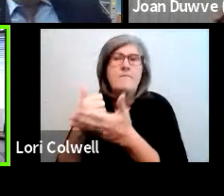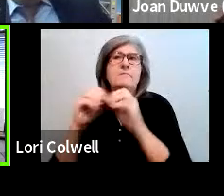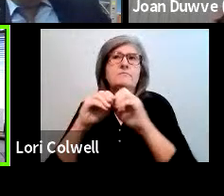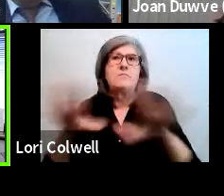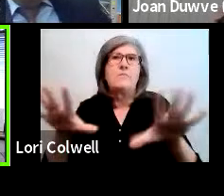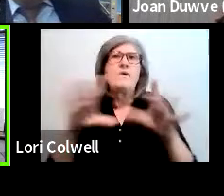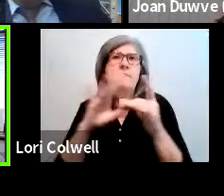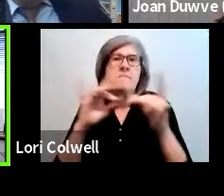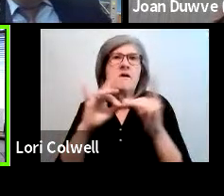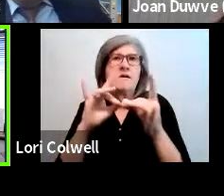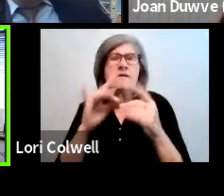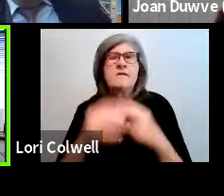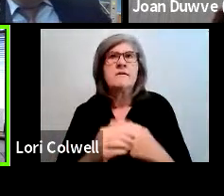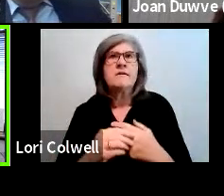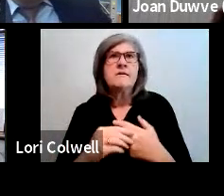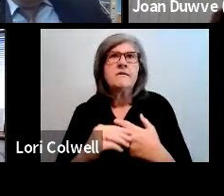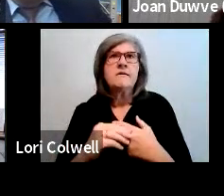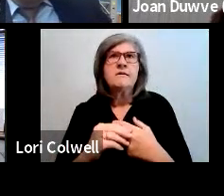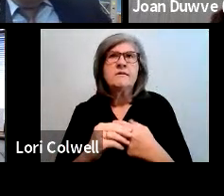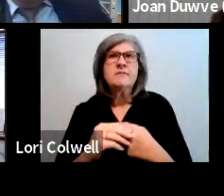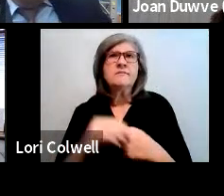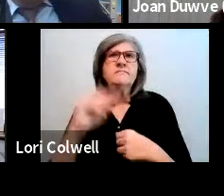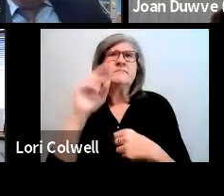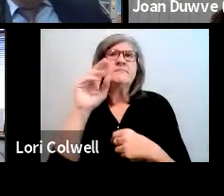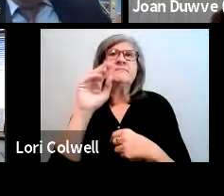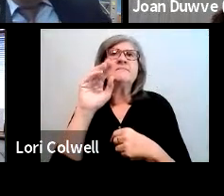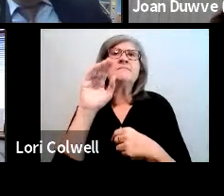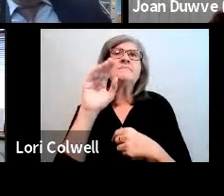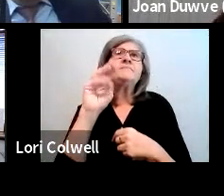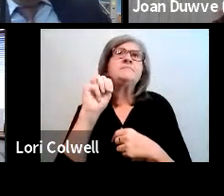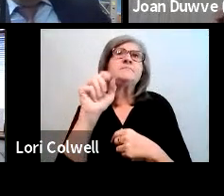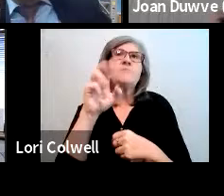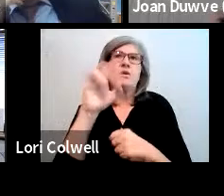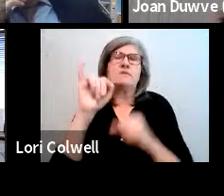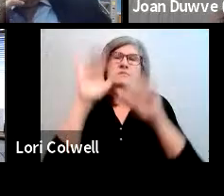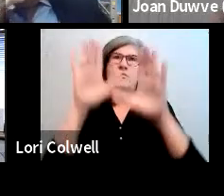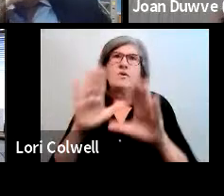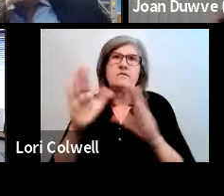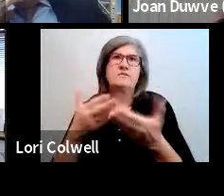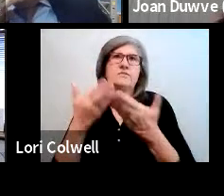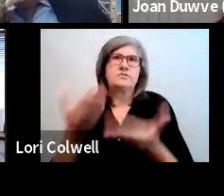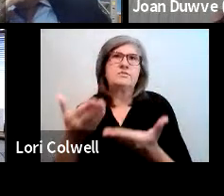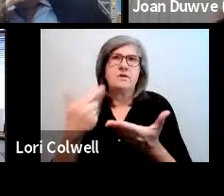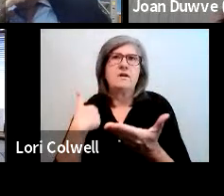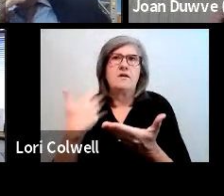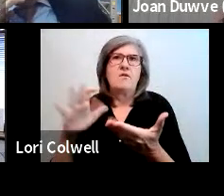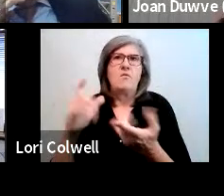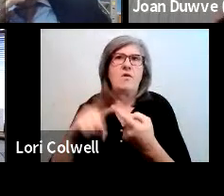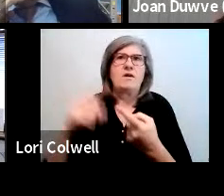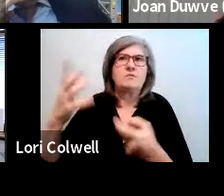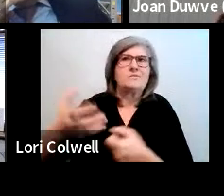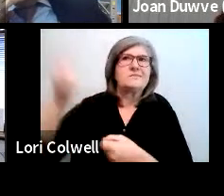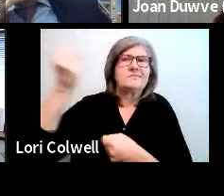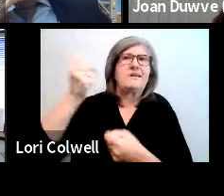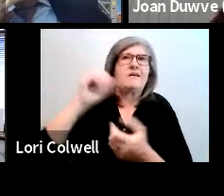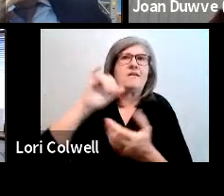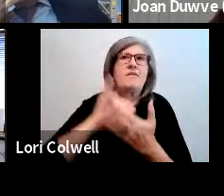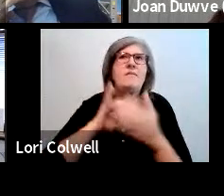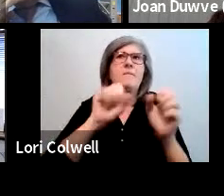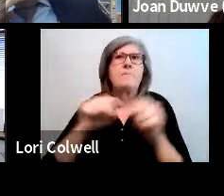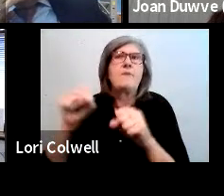message. Yeah, it is a great suggestion, and I certainly don't want to steal the thunder from